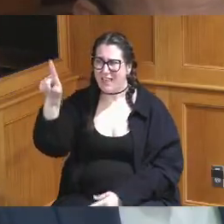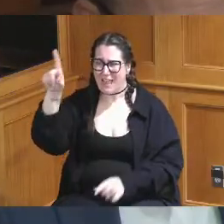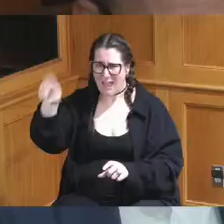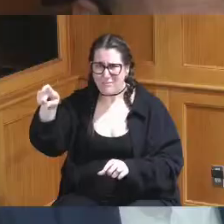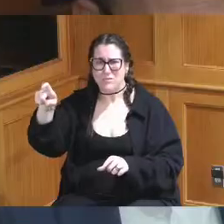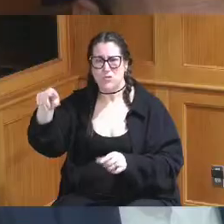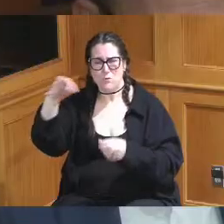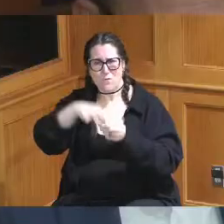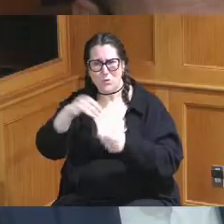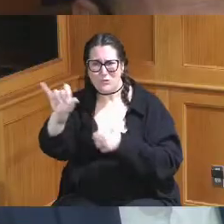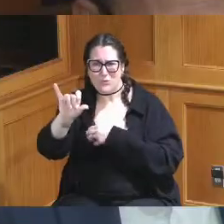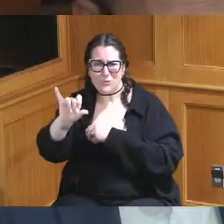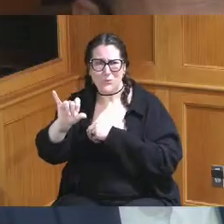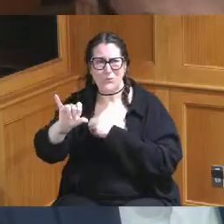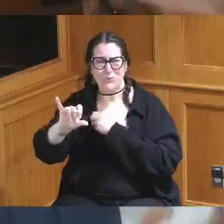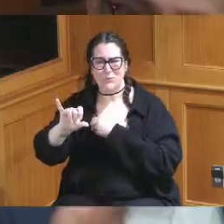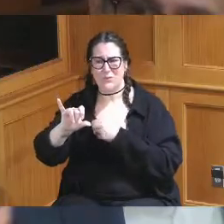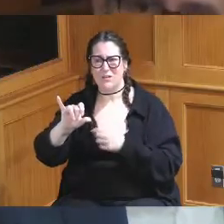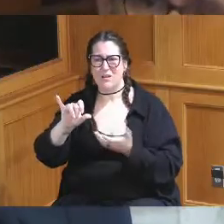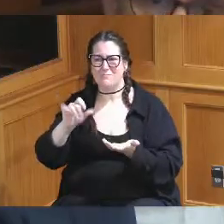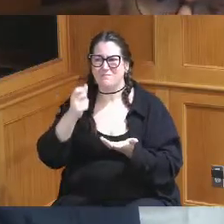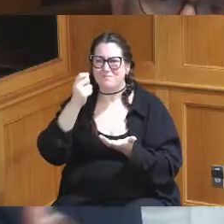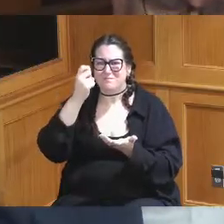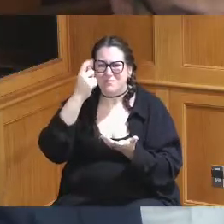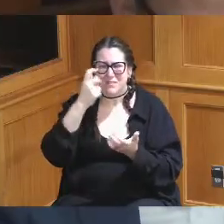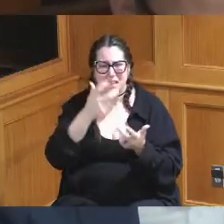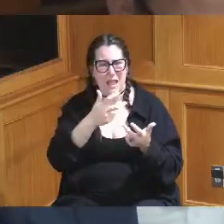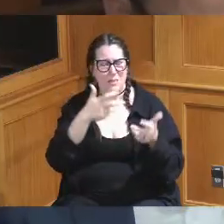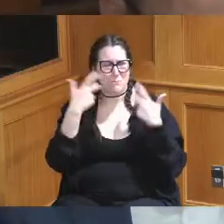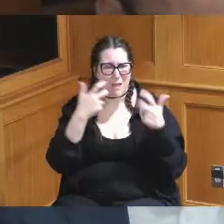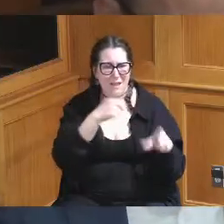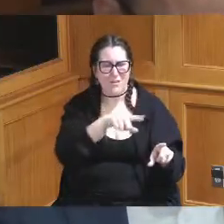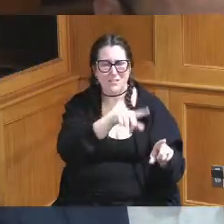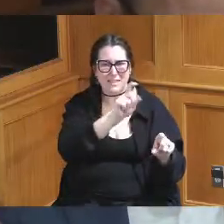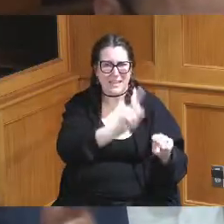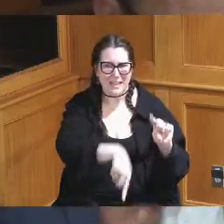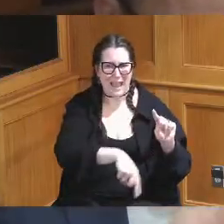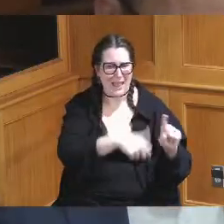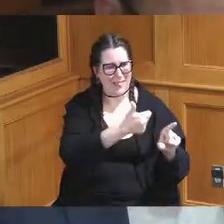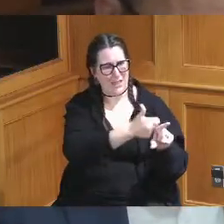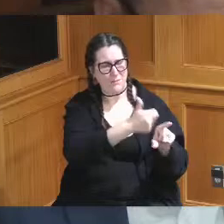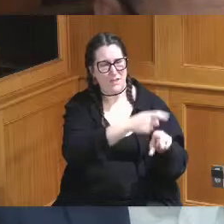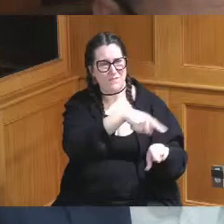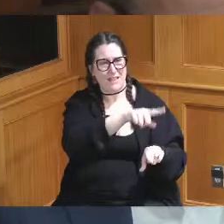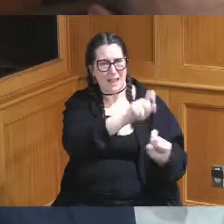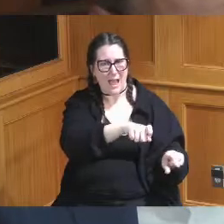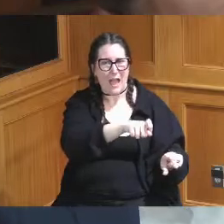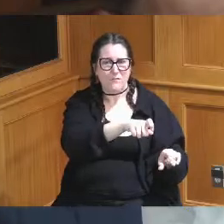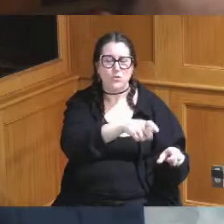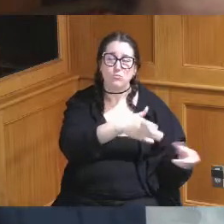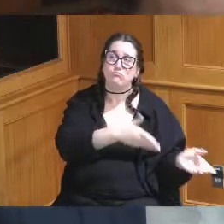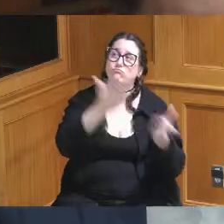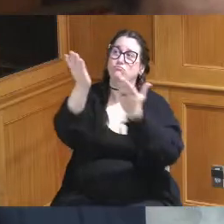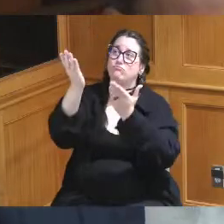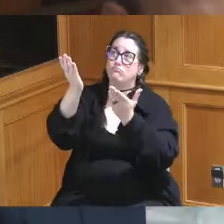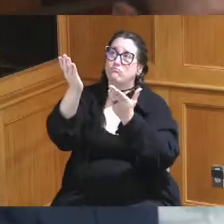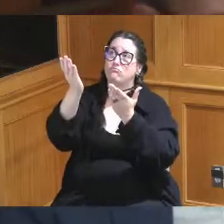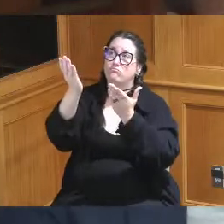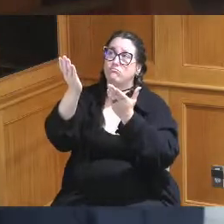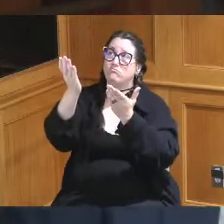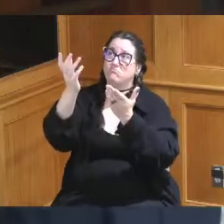they get to vote. The Bengals can't just do it on their own. They have to go to the NFL voters,